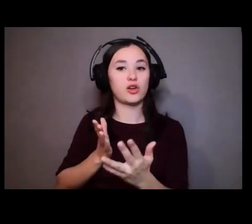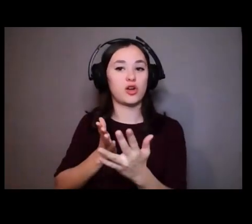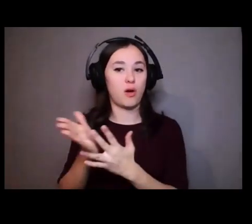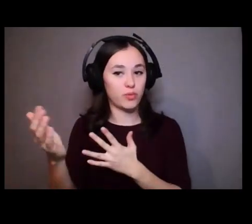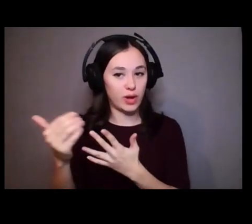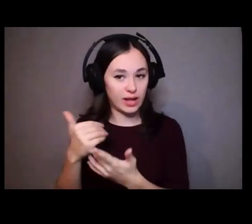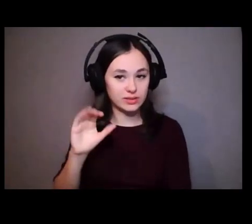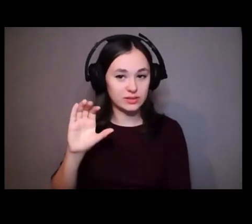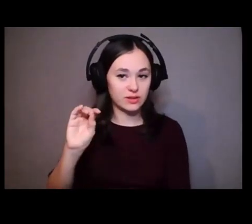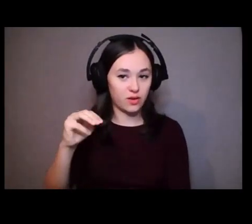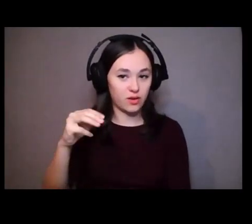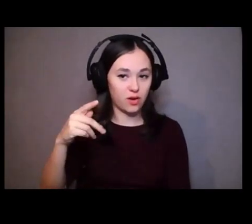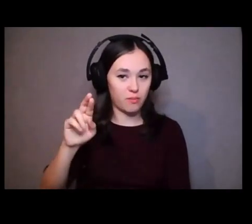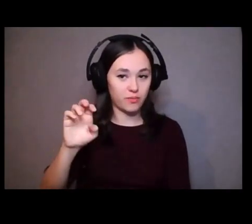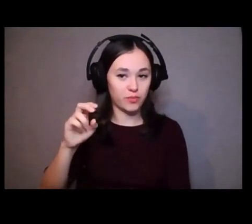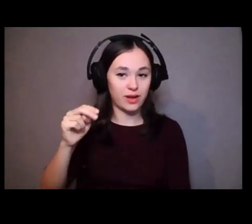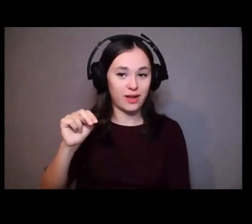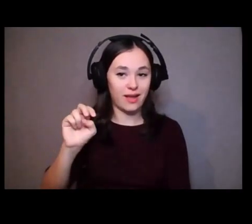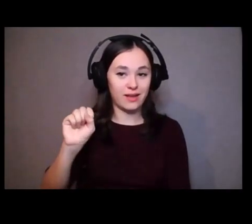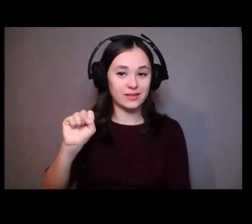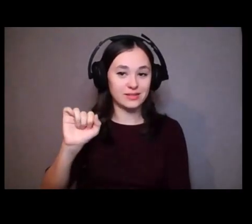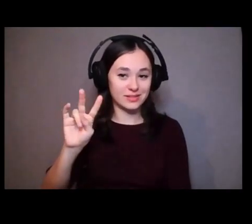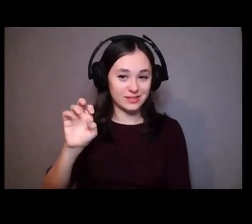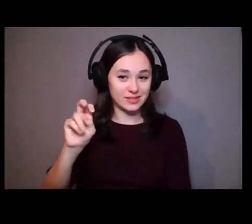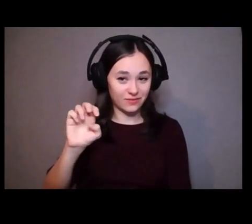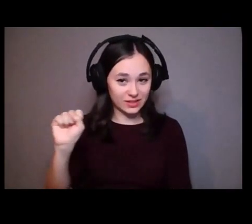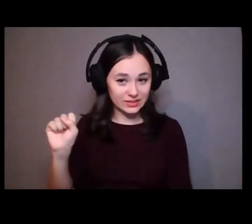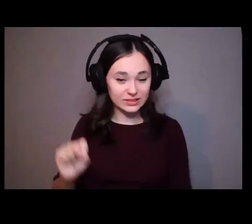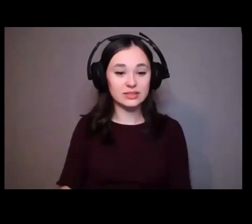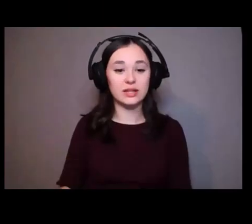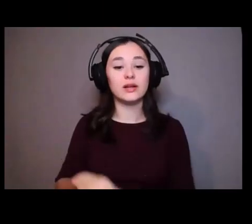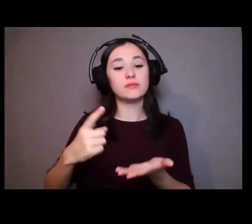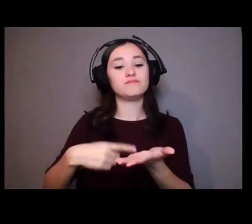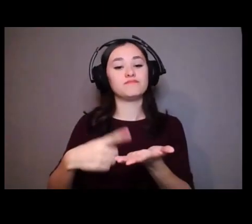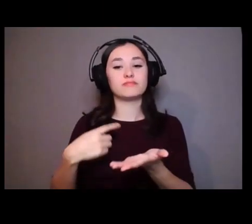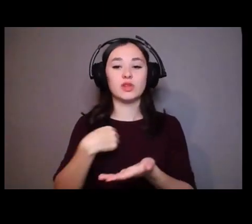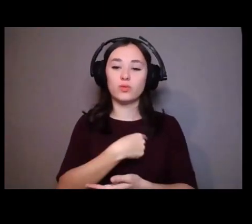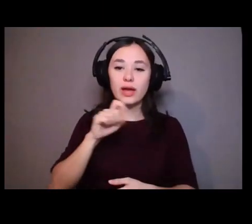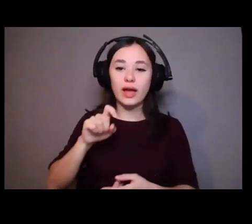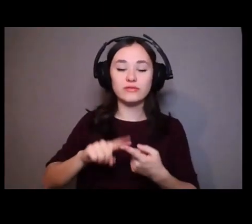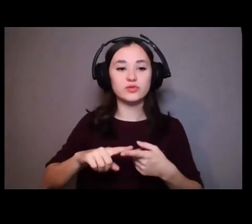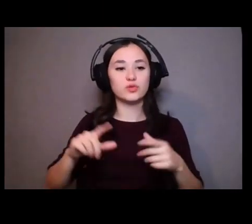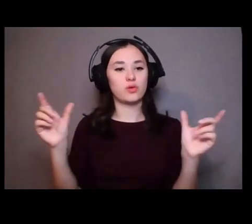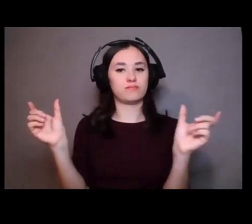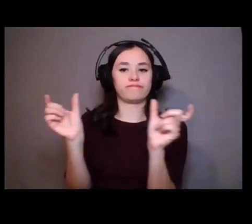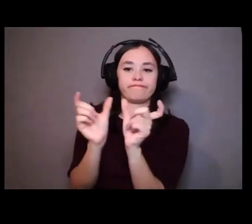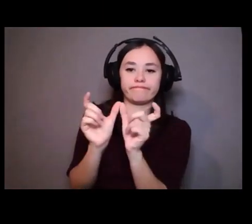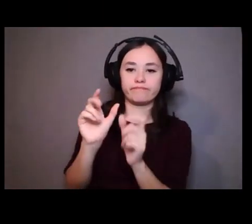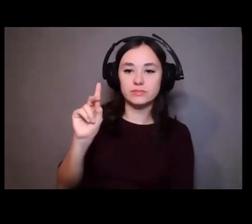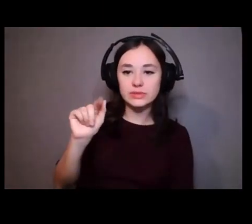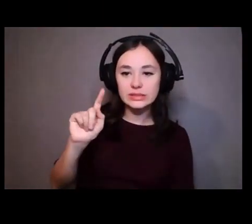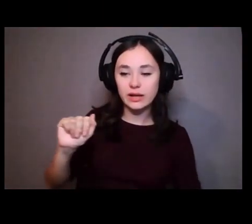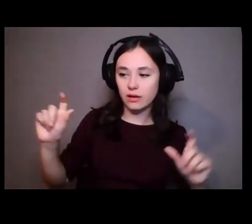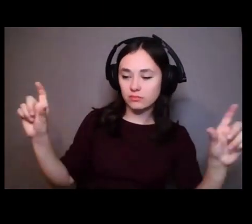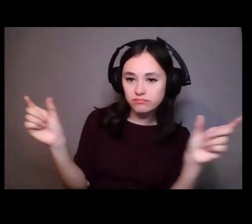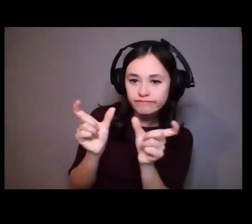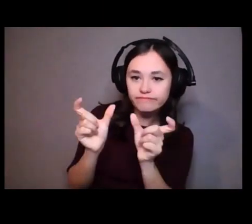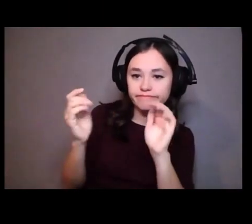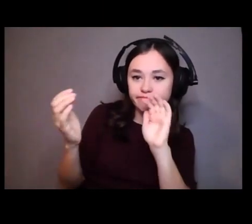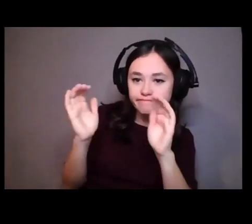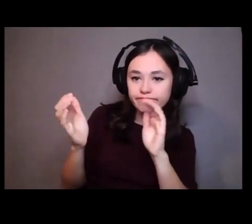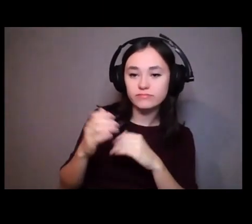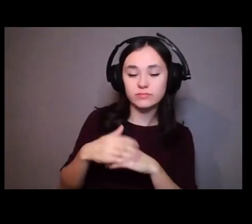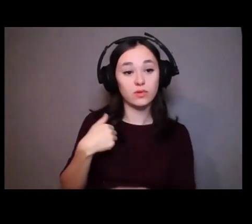or pair data to get a real sense, a real full reflection of the world. And we did that here. And as